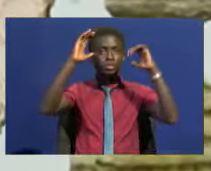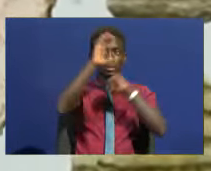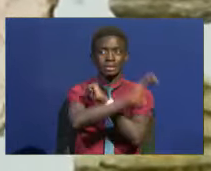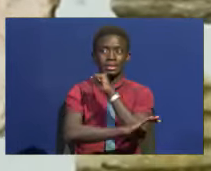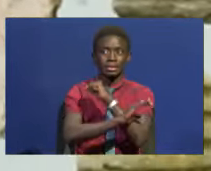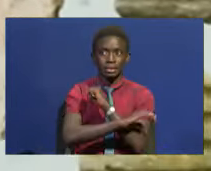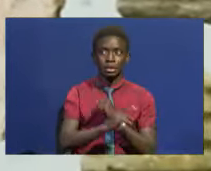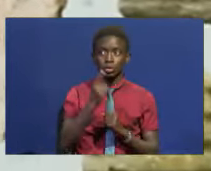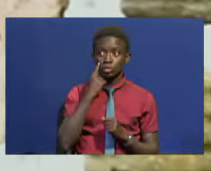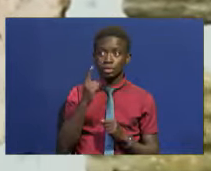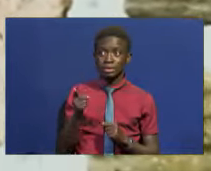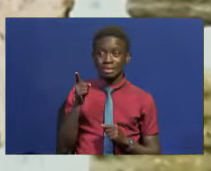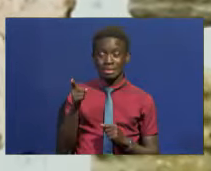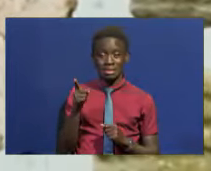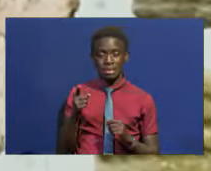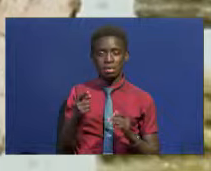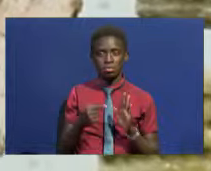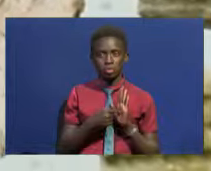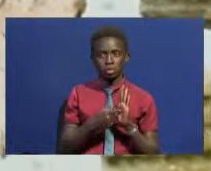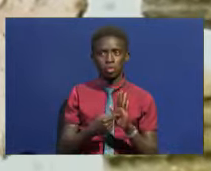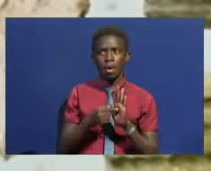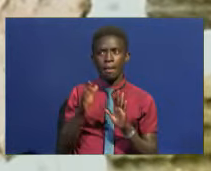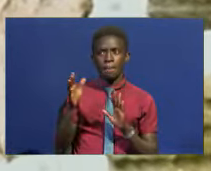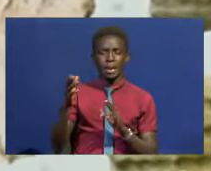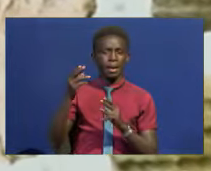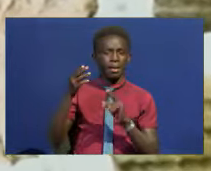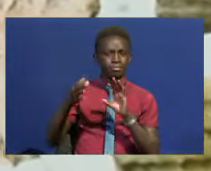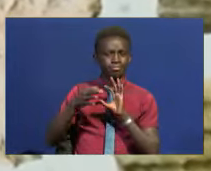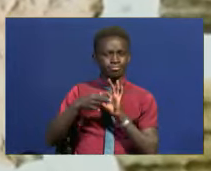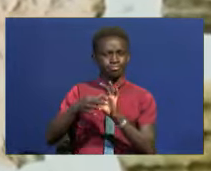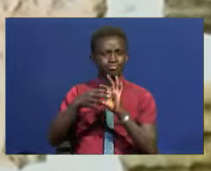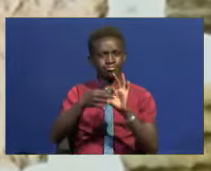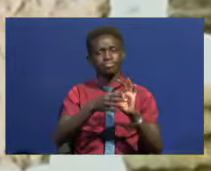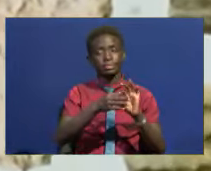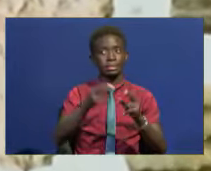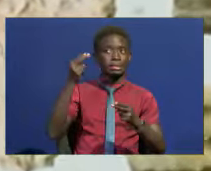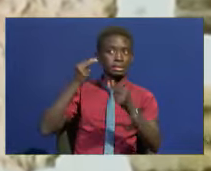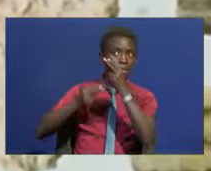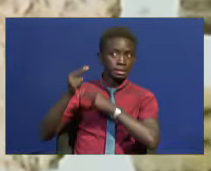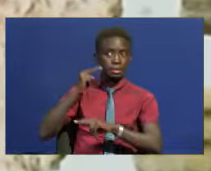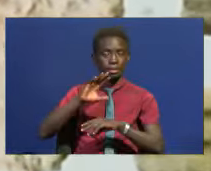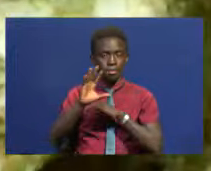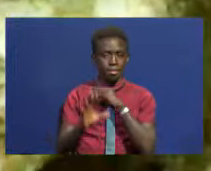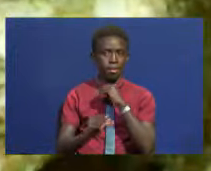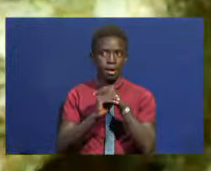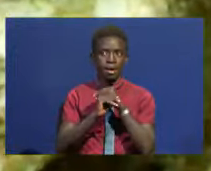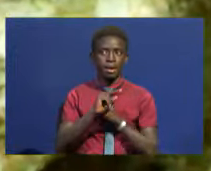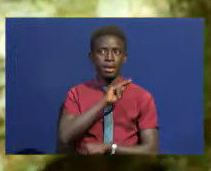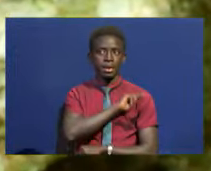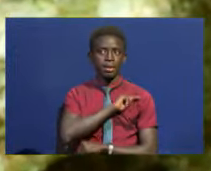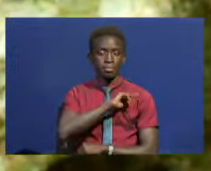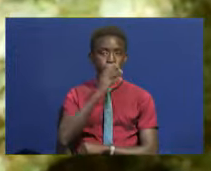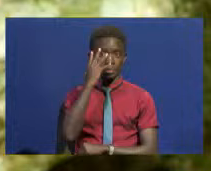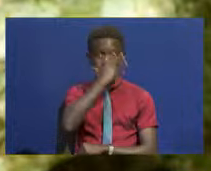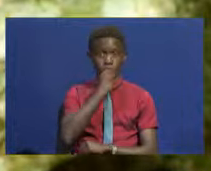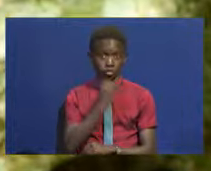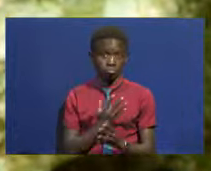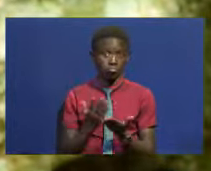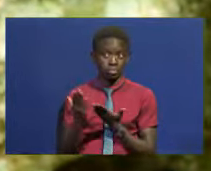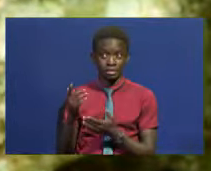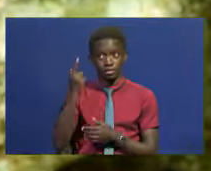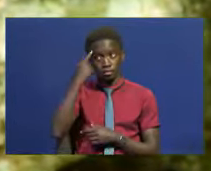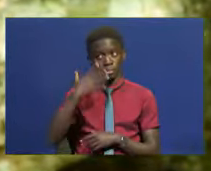monument, drawn to its unique combination of history, art, and natural beauty. For the Teso